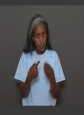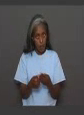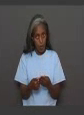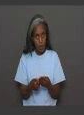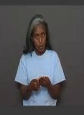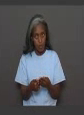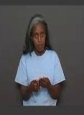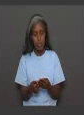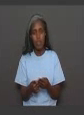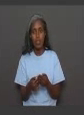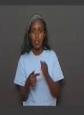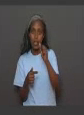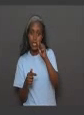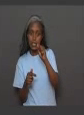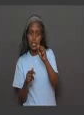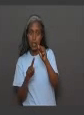Therefore,